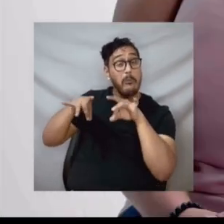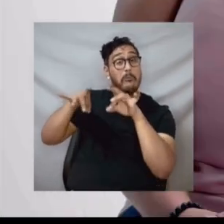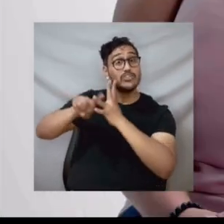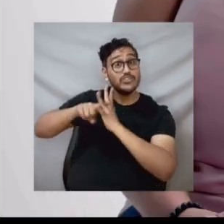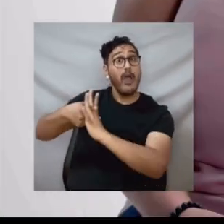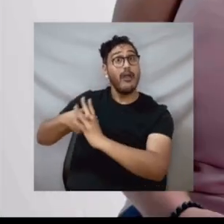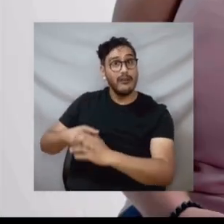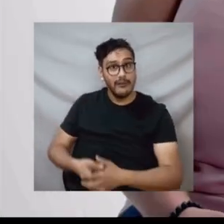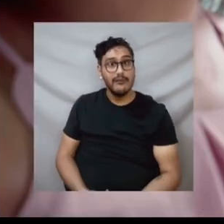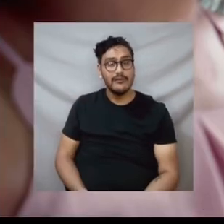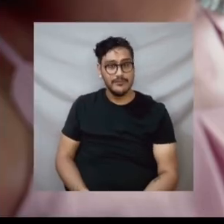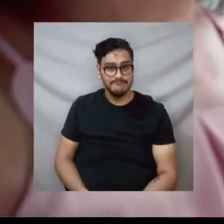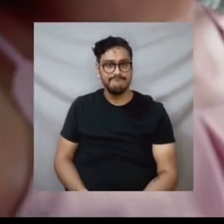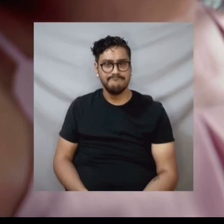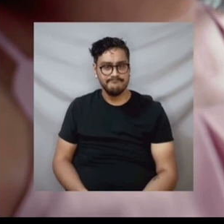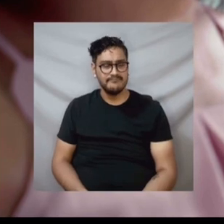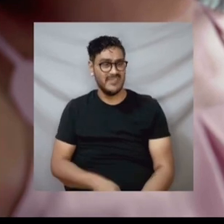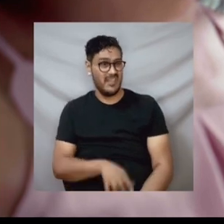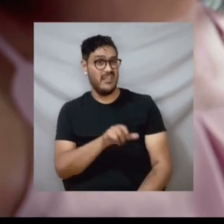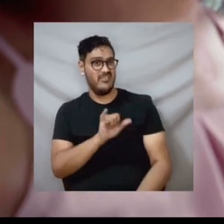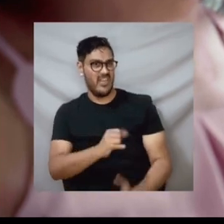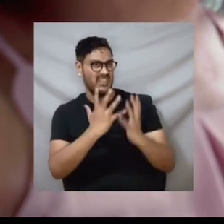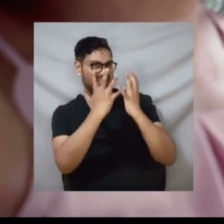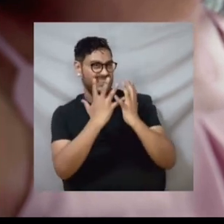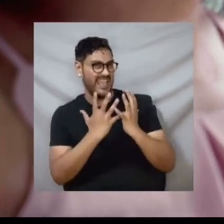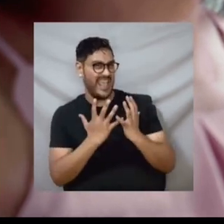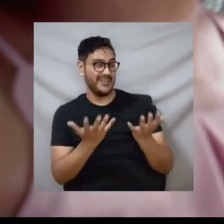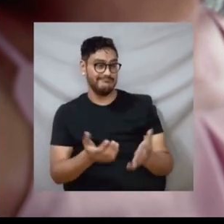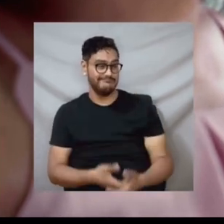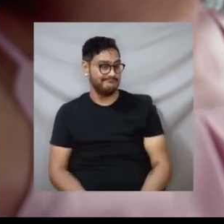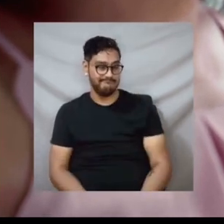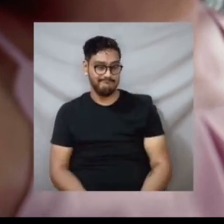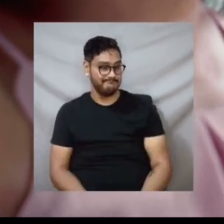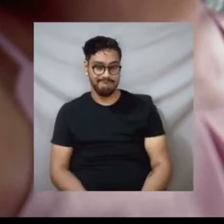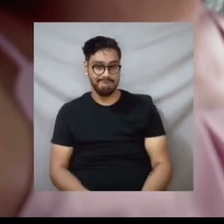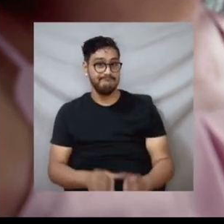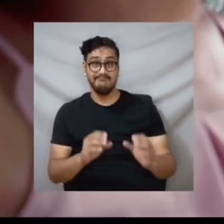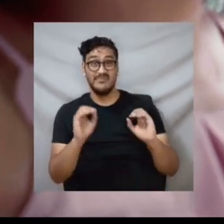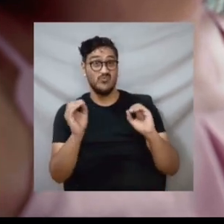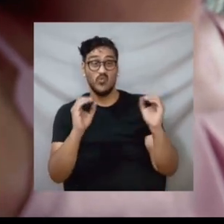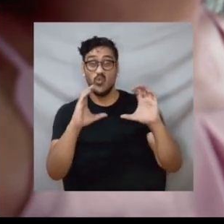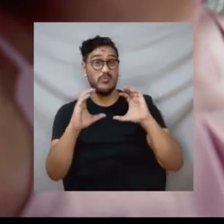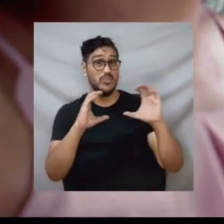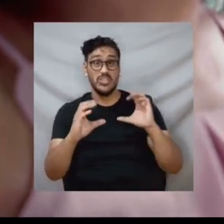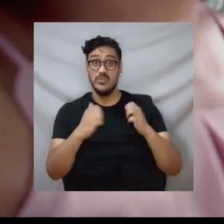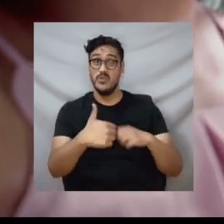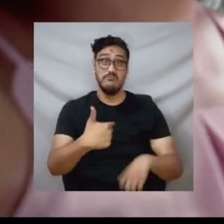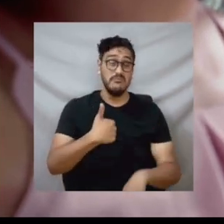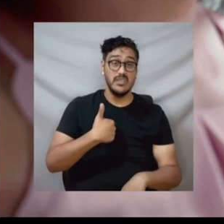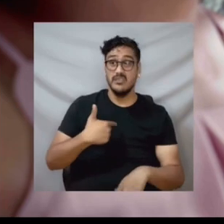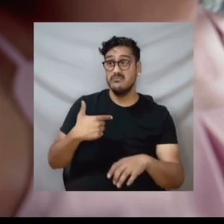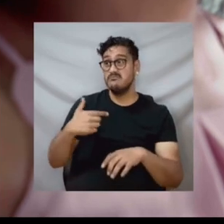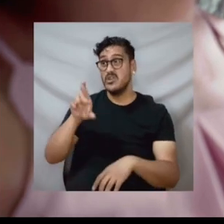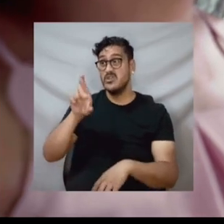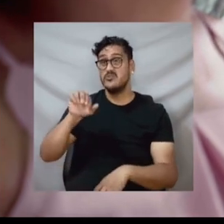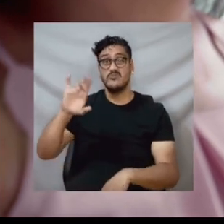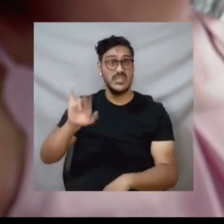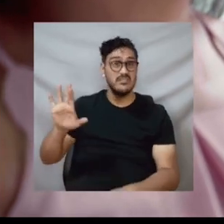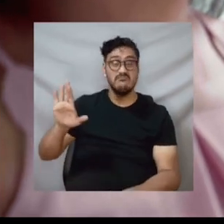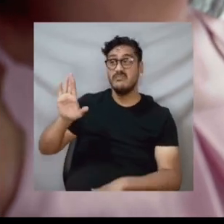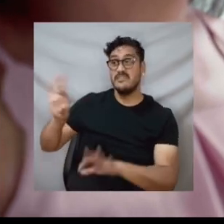that's the sad part there's little to no communication between uh richie and my family or evidence family you know